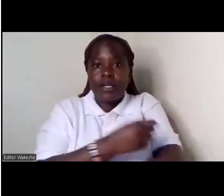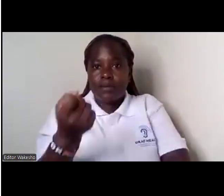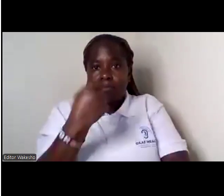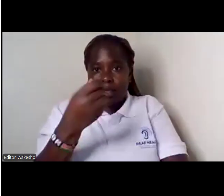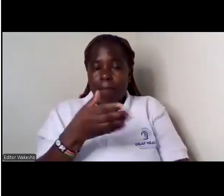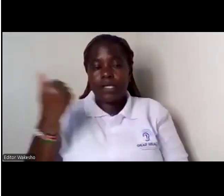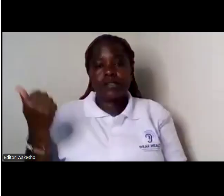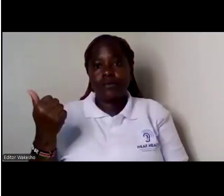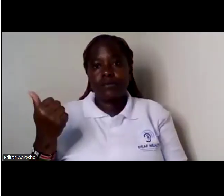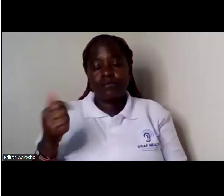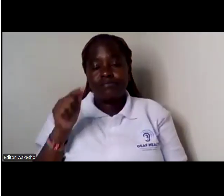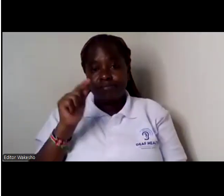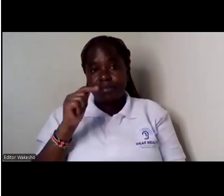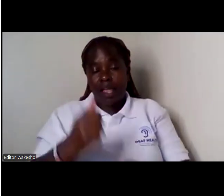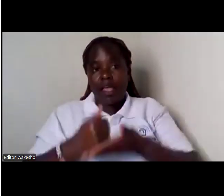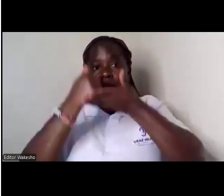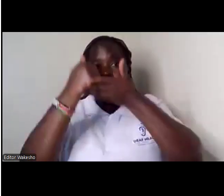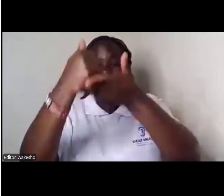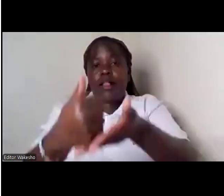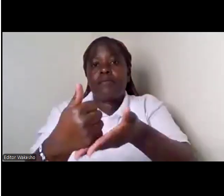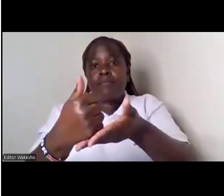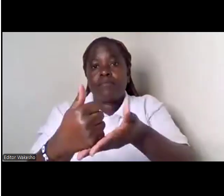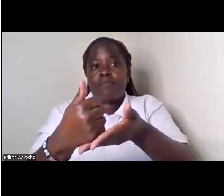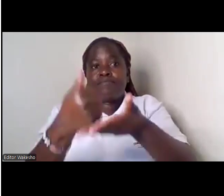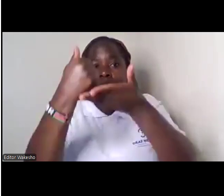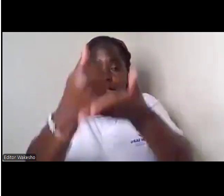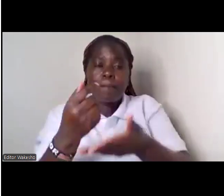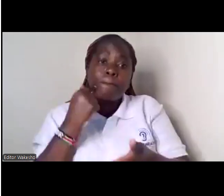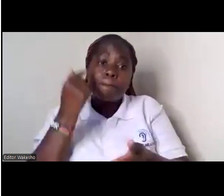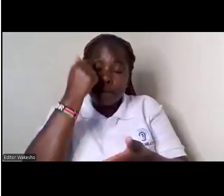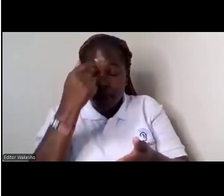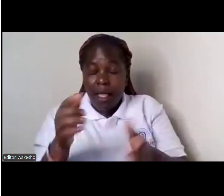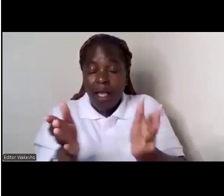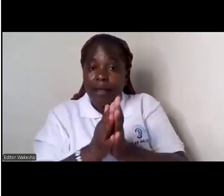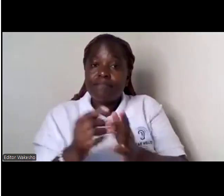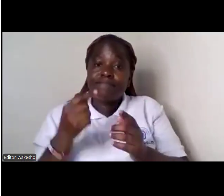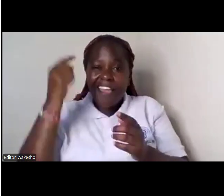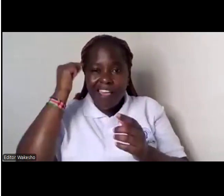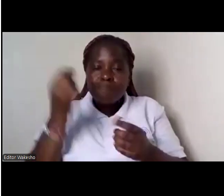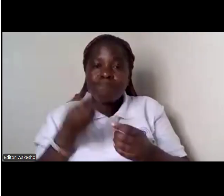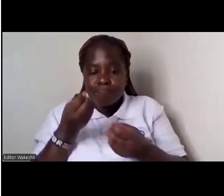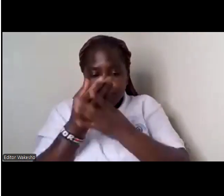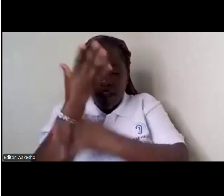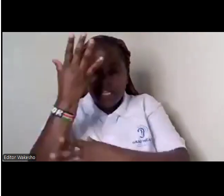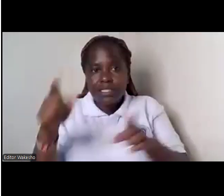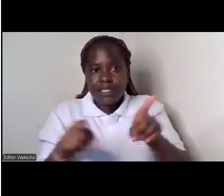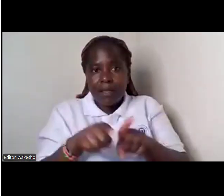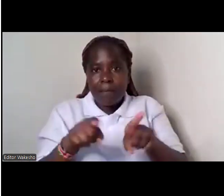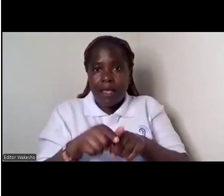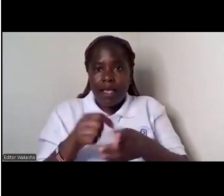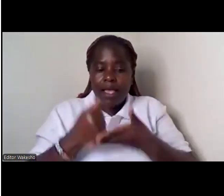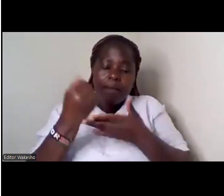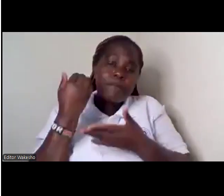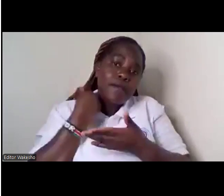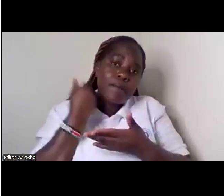It would not only help with the acne and the hair growth and make the periods regular, but would also be